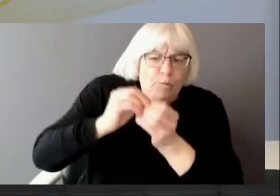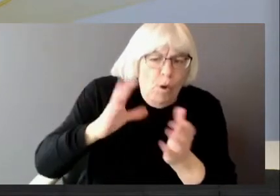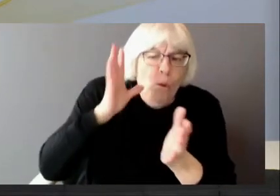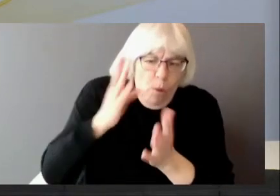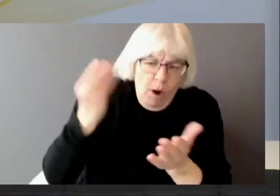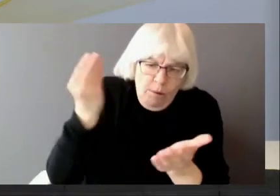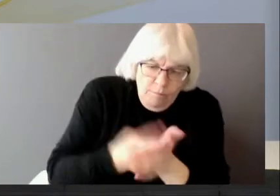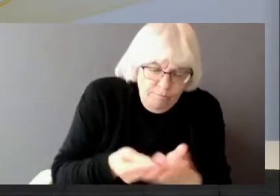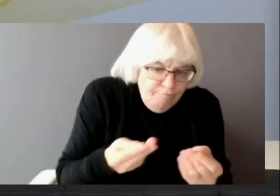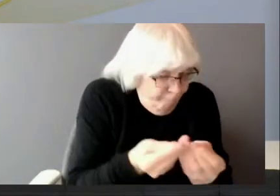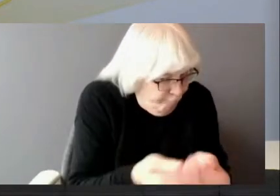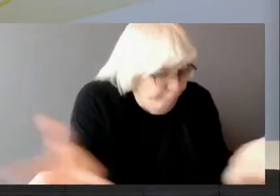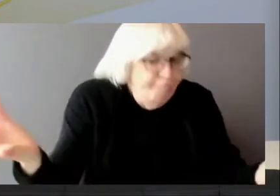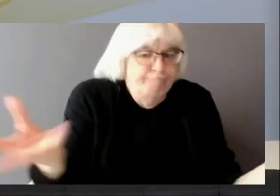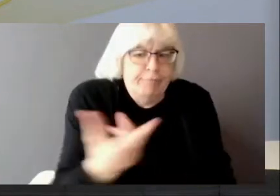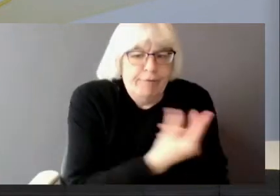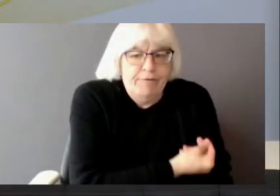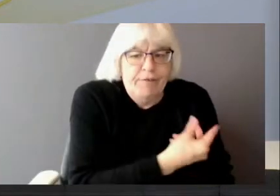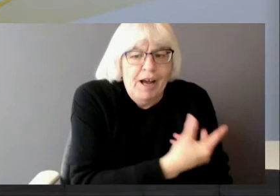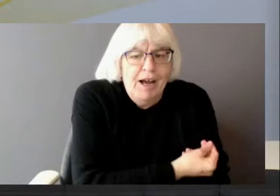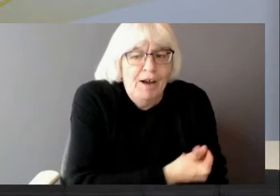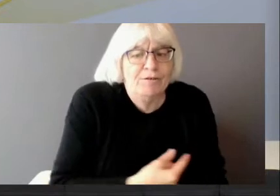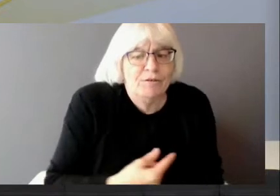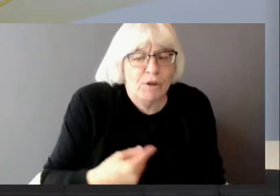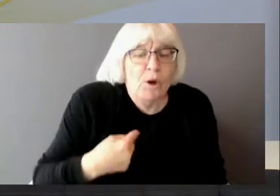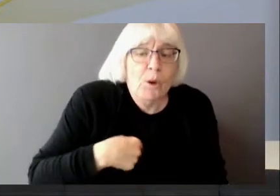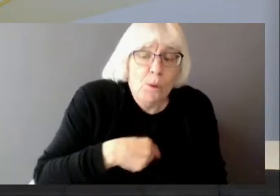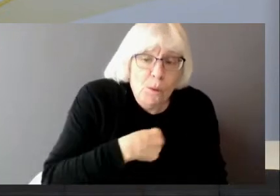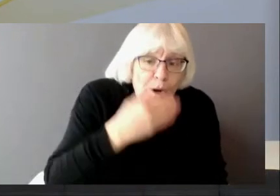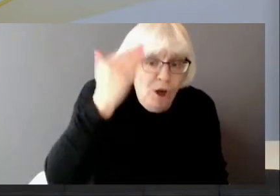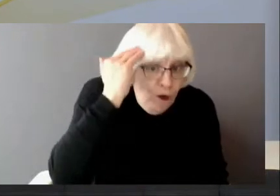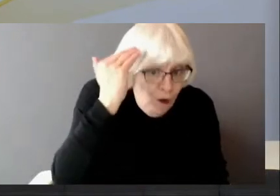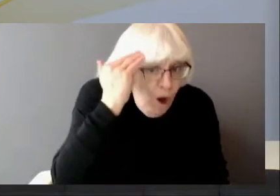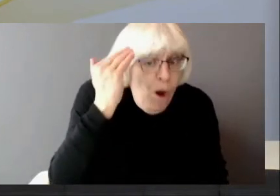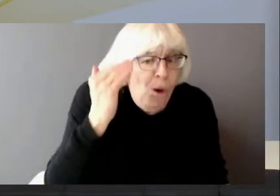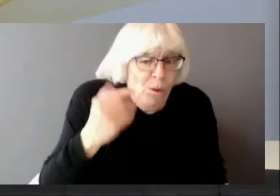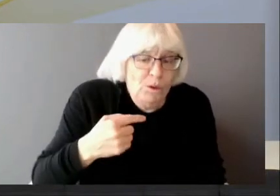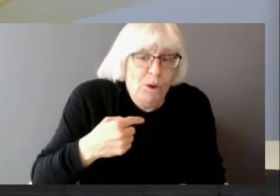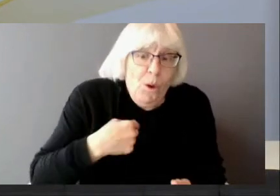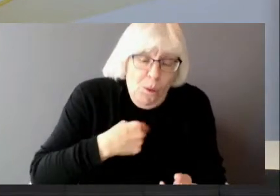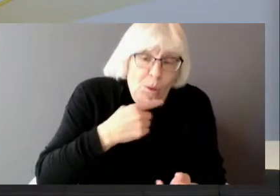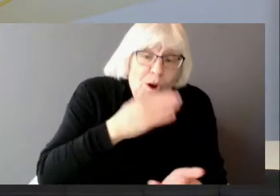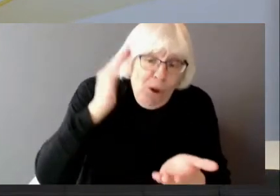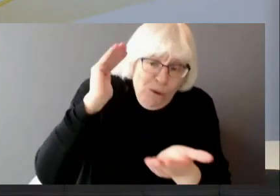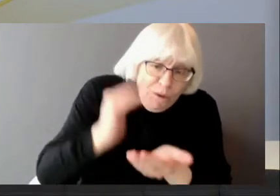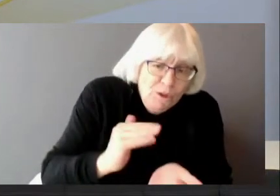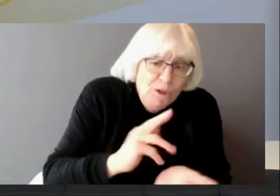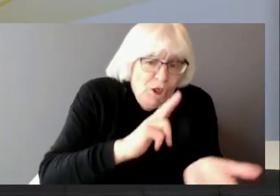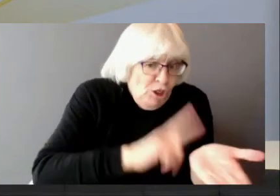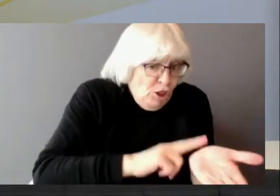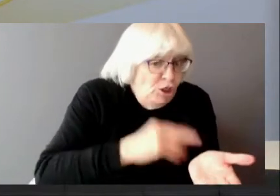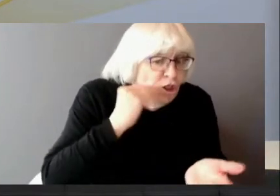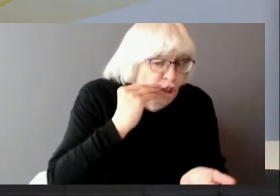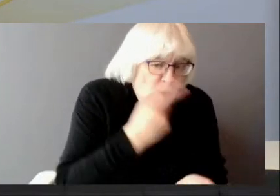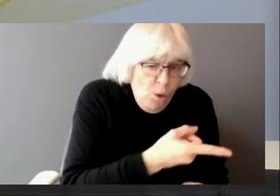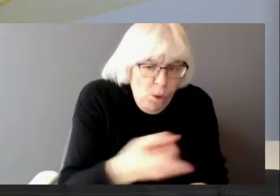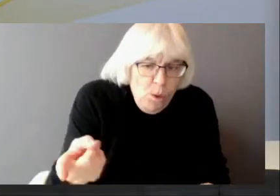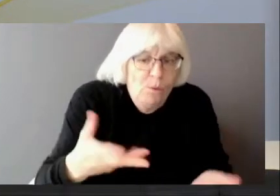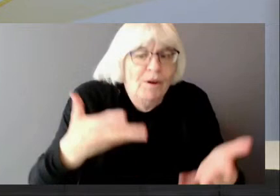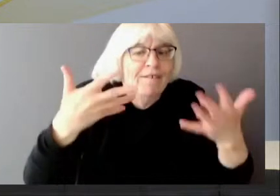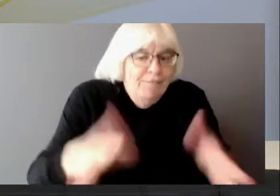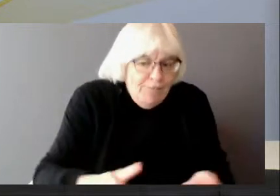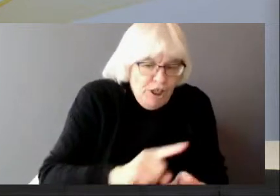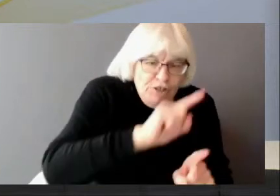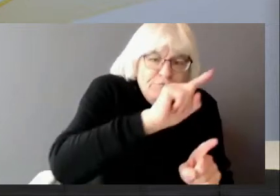we know that residents of long-term care have mainly received 2 doses of vaccine,